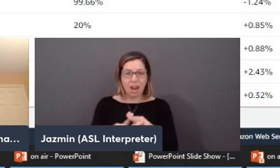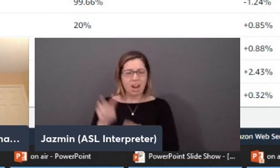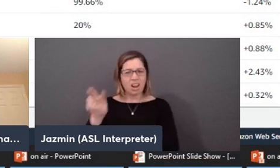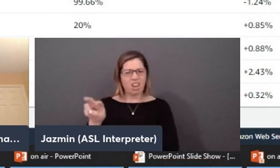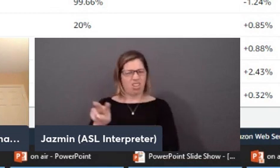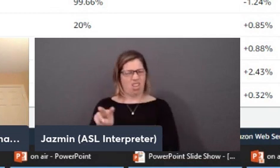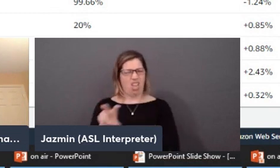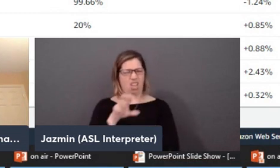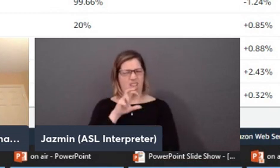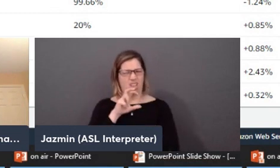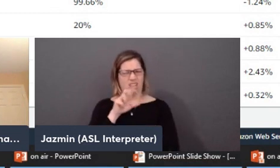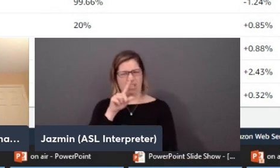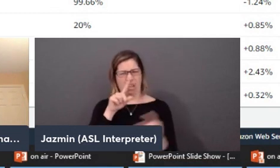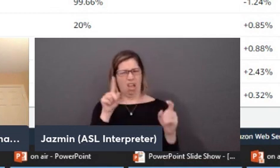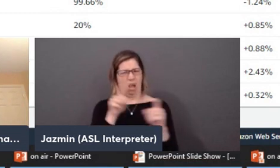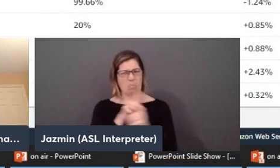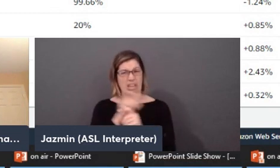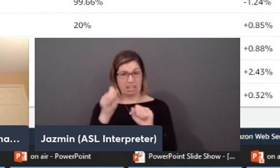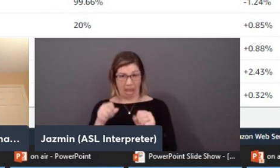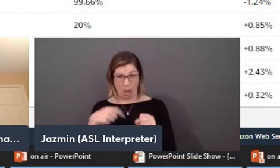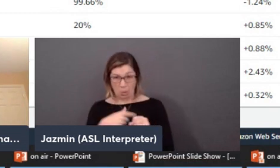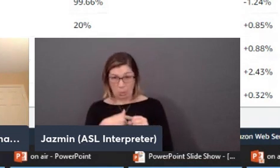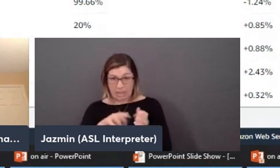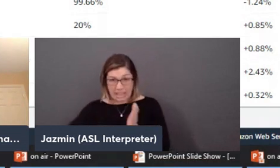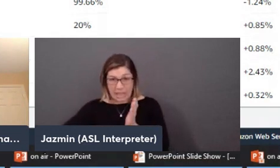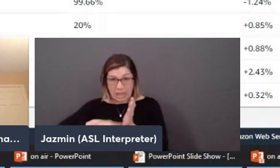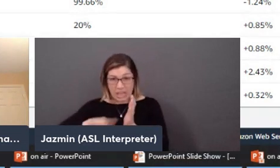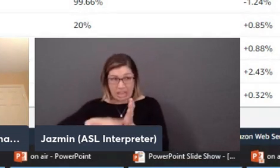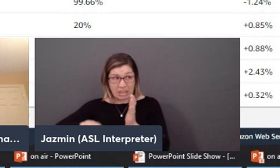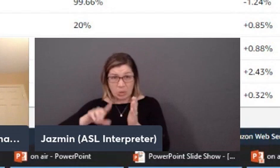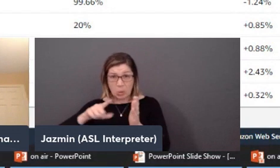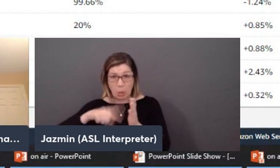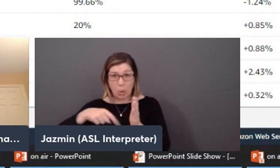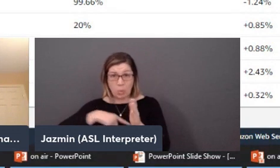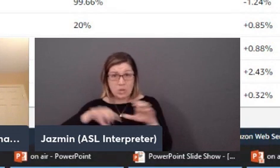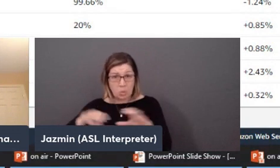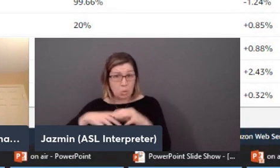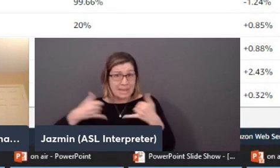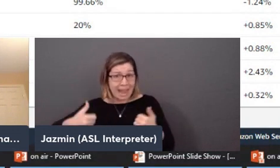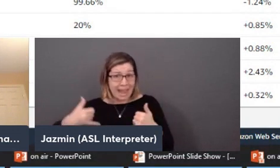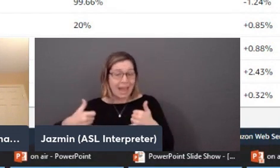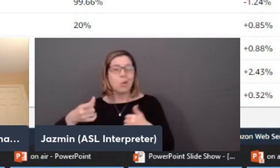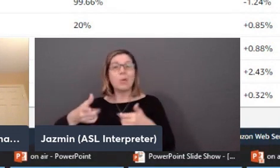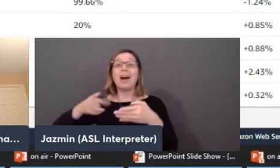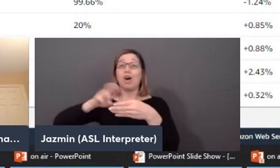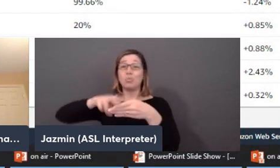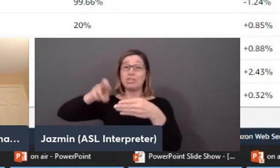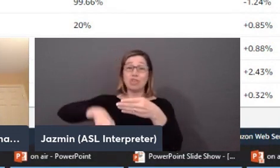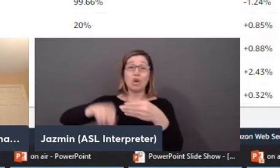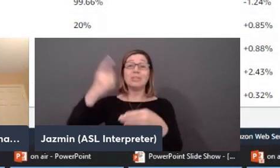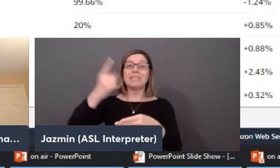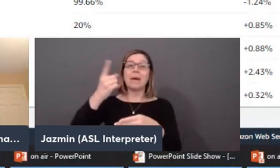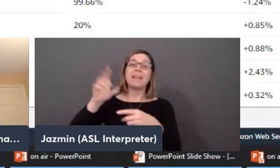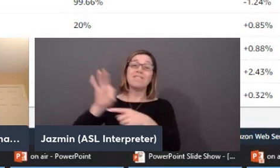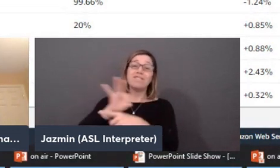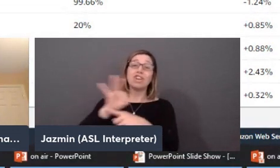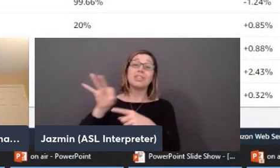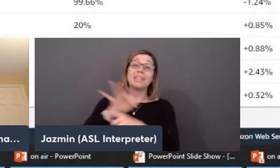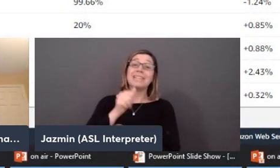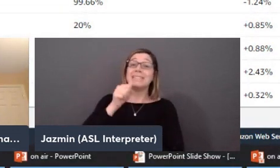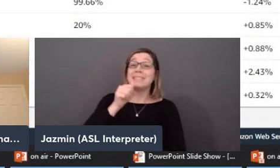Can we get away with what we're doing now? It's okay." And what they end up with is something that functionally is tolerable, but they just could